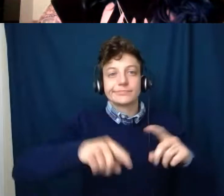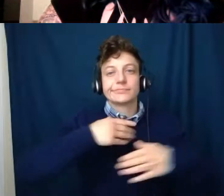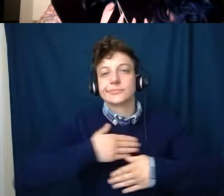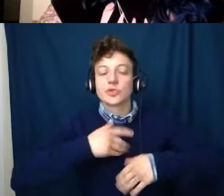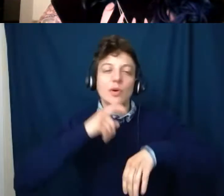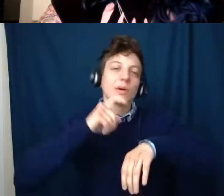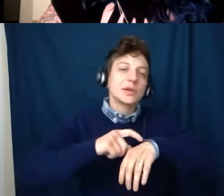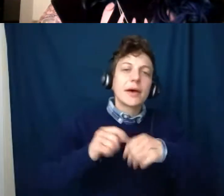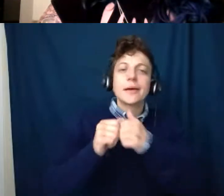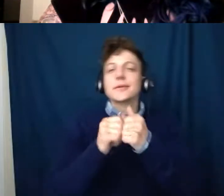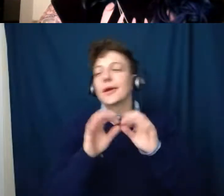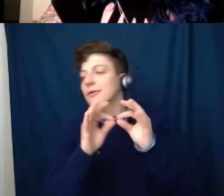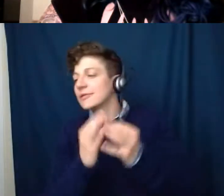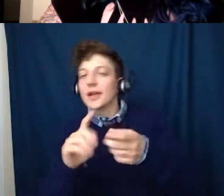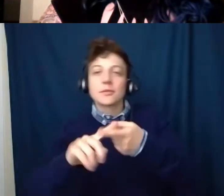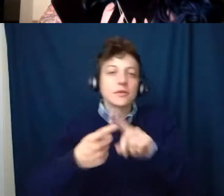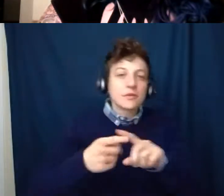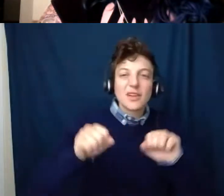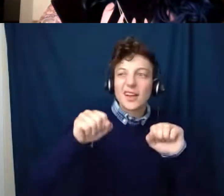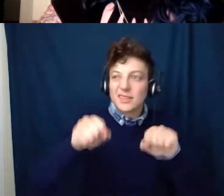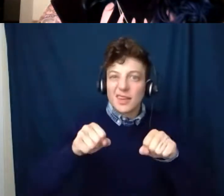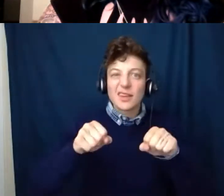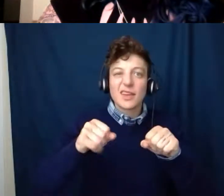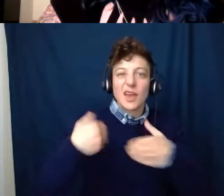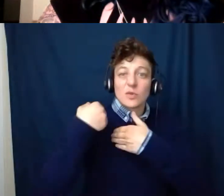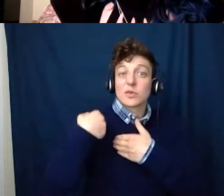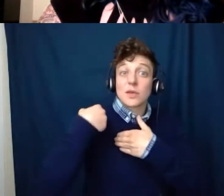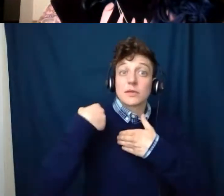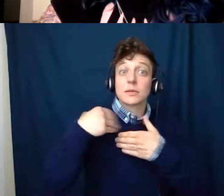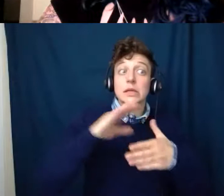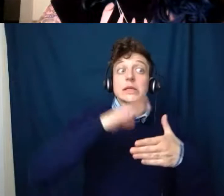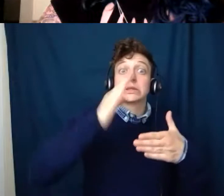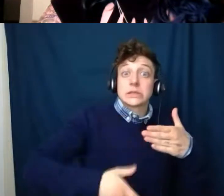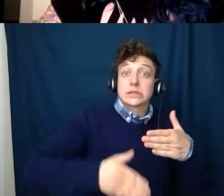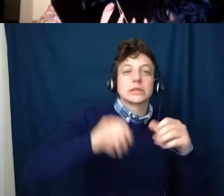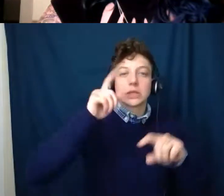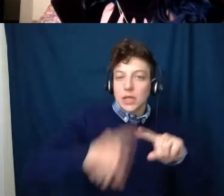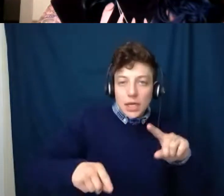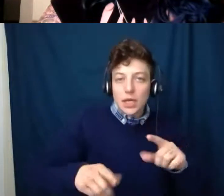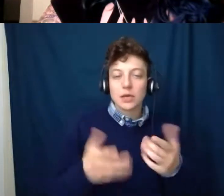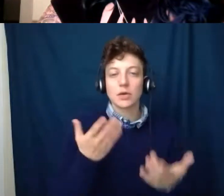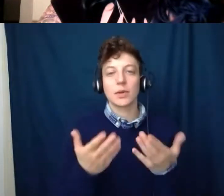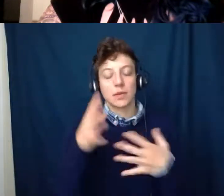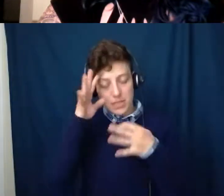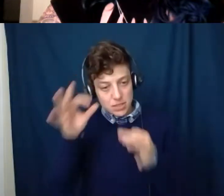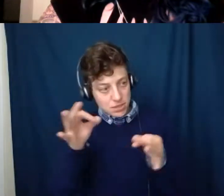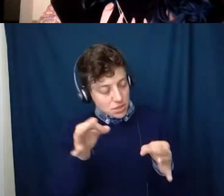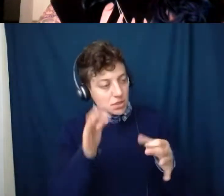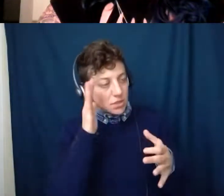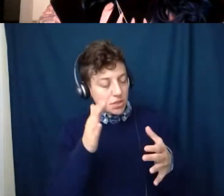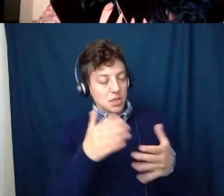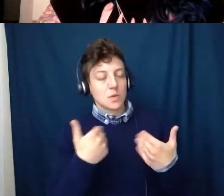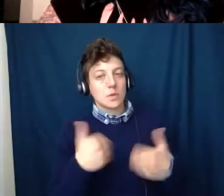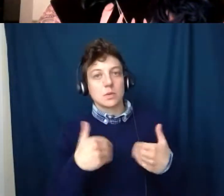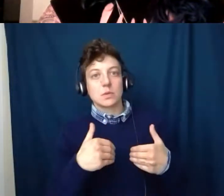or not being able to carry out responsibilities that you might be used to carrying out. Making decisions that can put yourself or others at